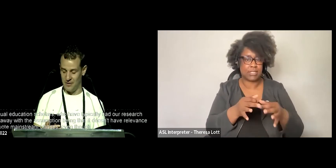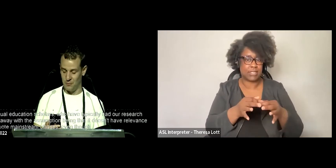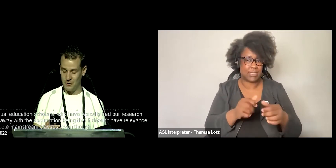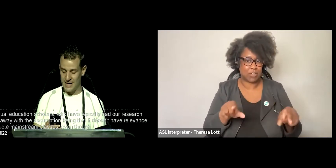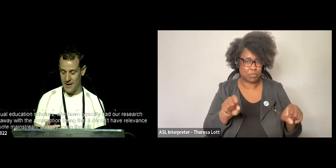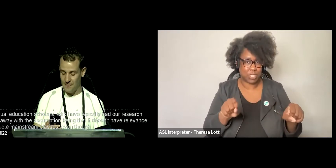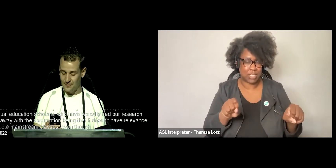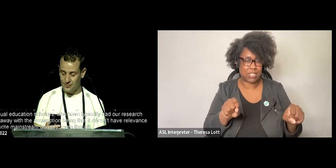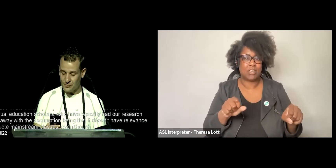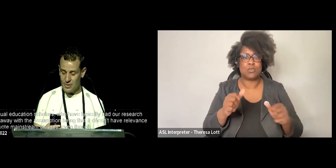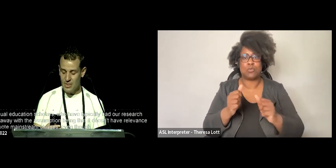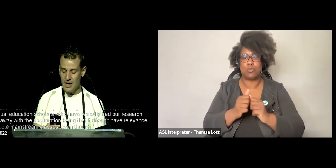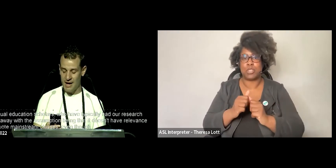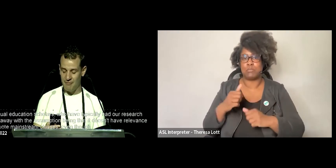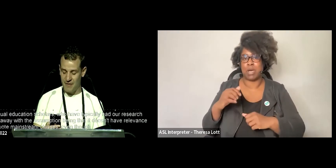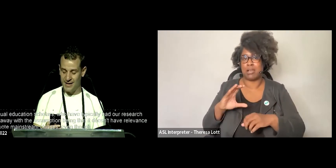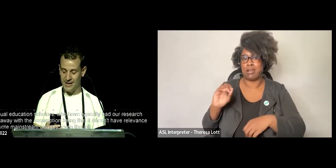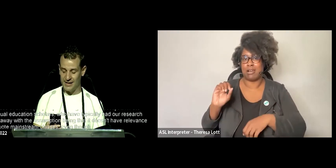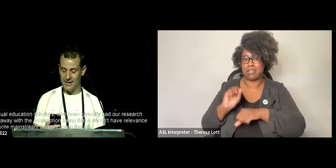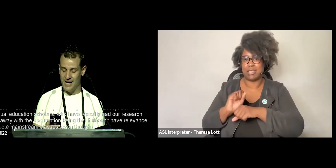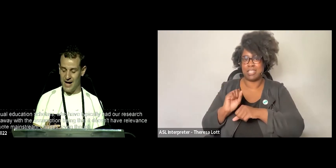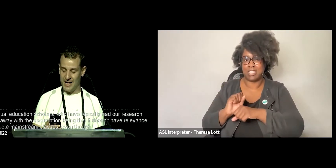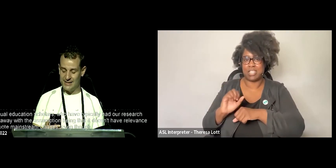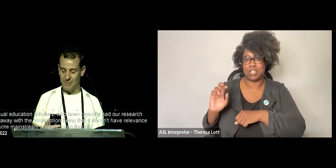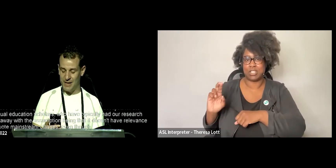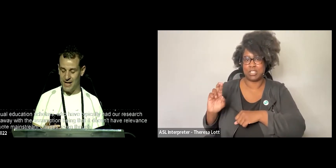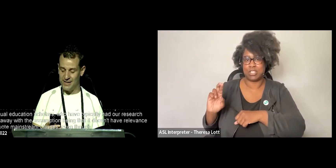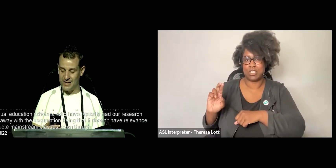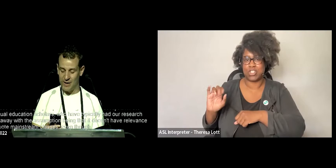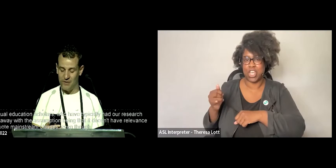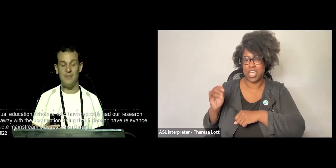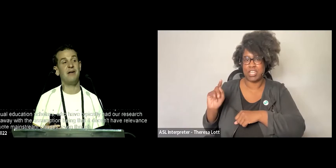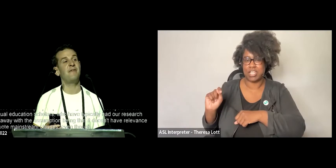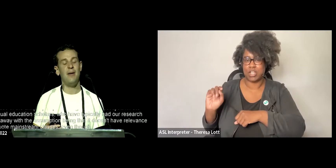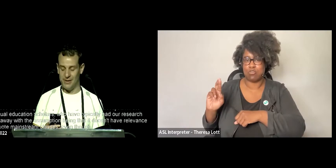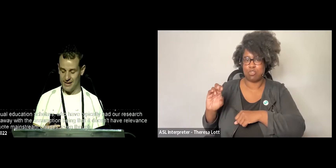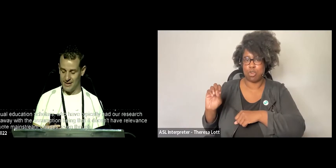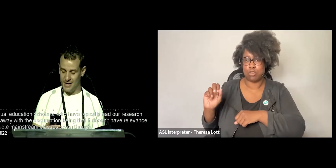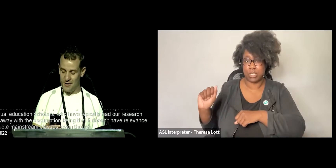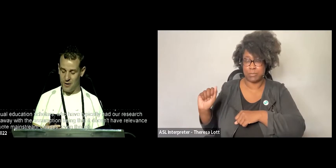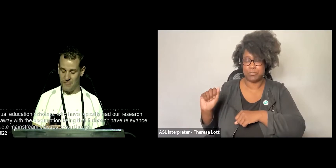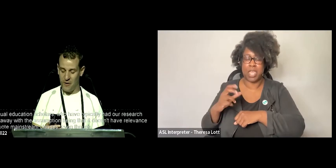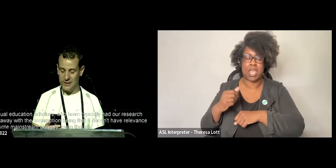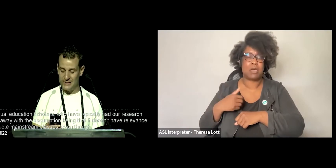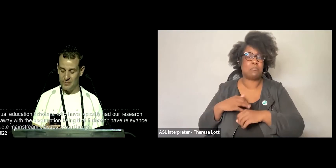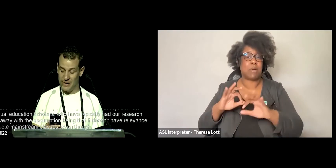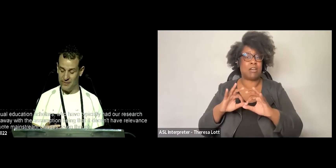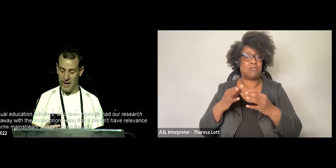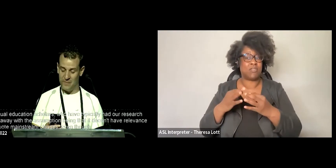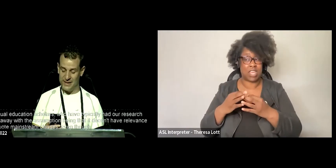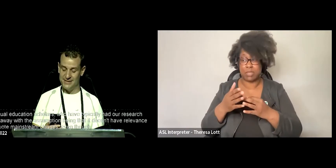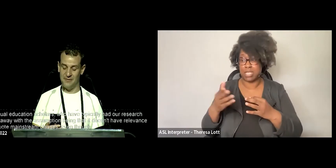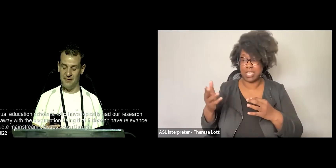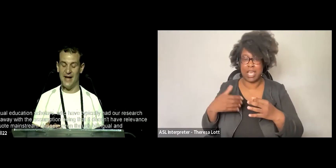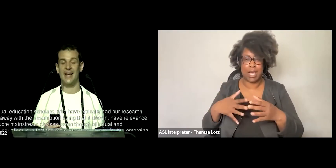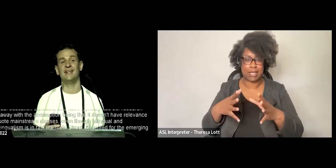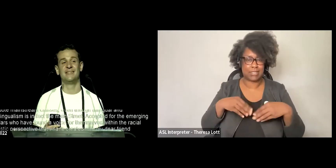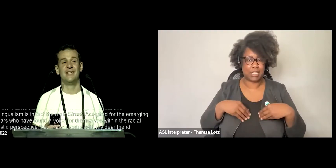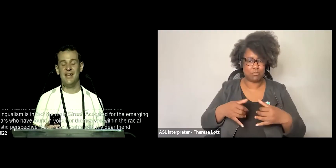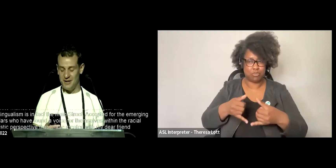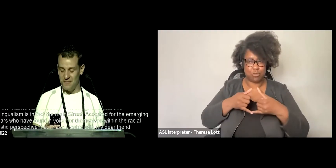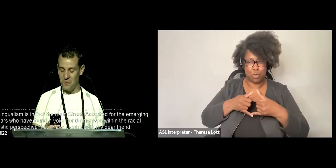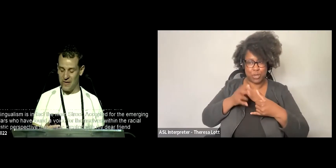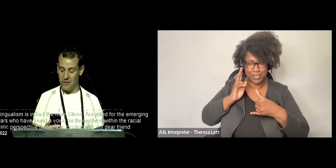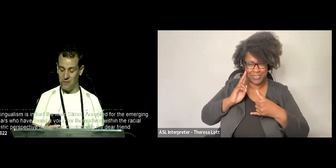colleague, Jonathan Rosa. And finally, I accept it in the name of my family, who have always been my biggest